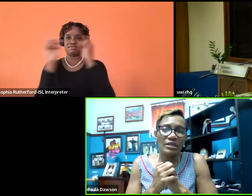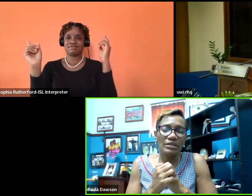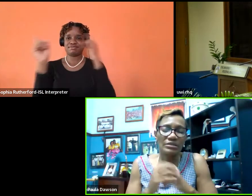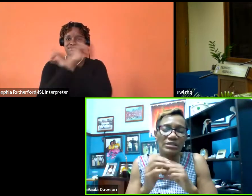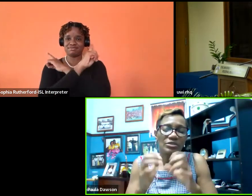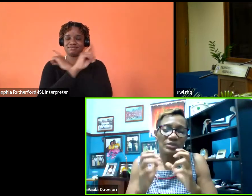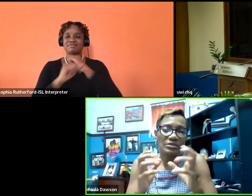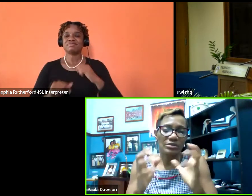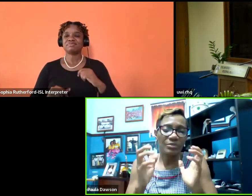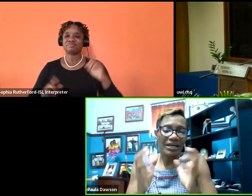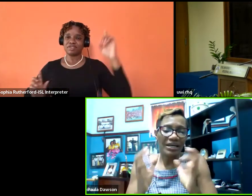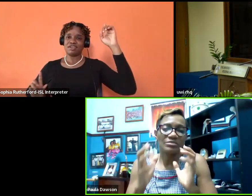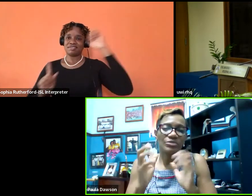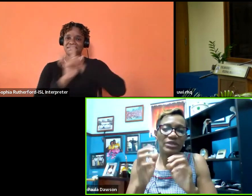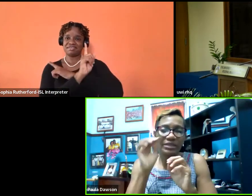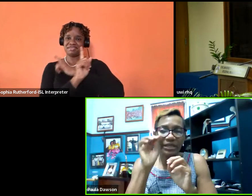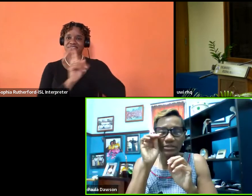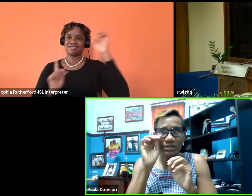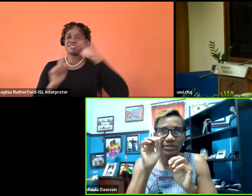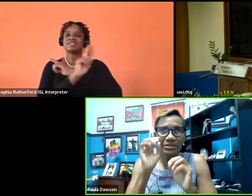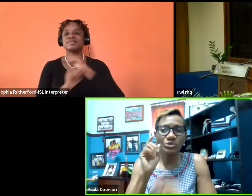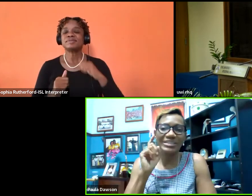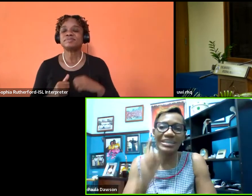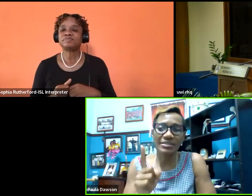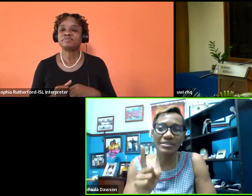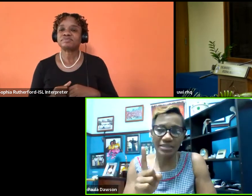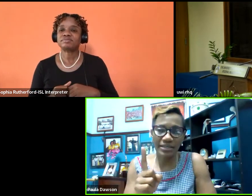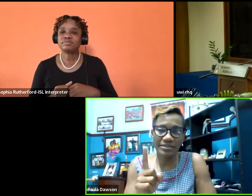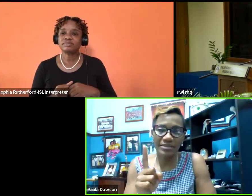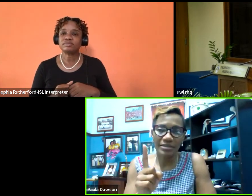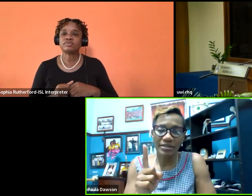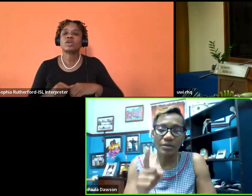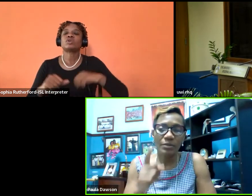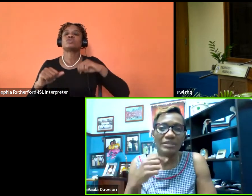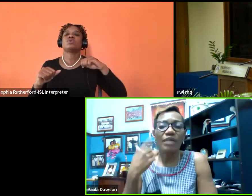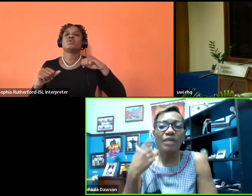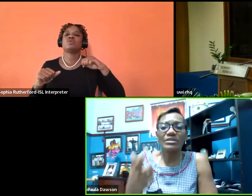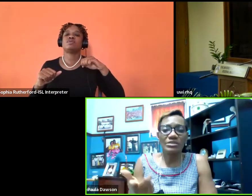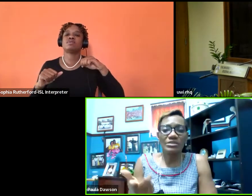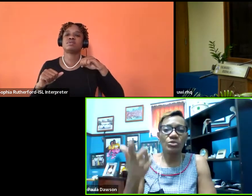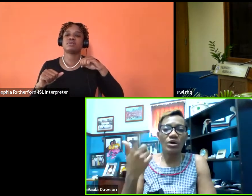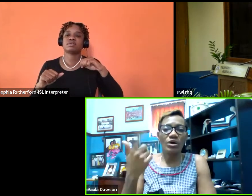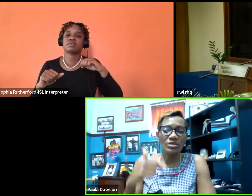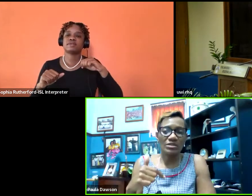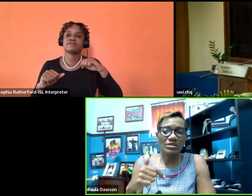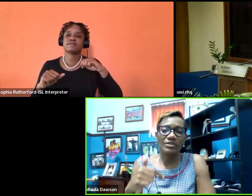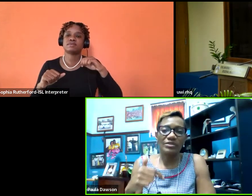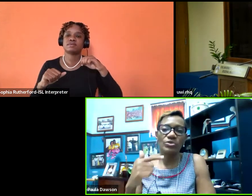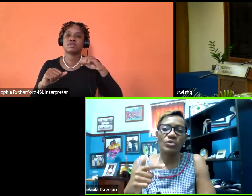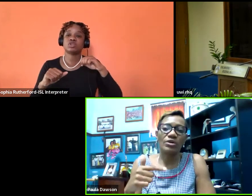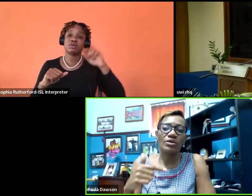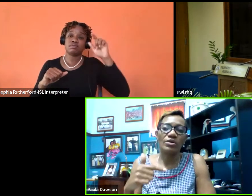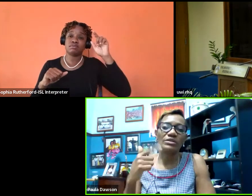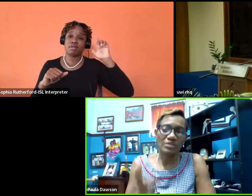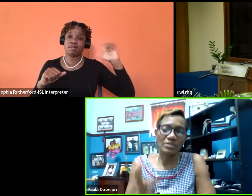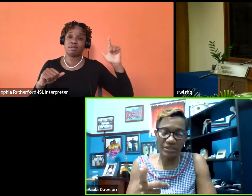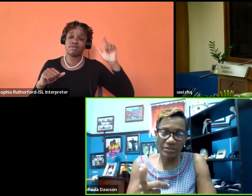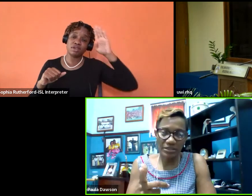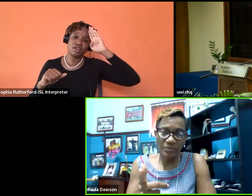brain deals with the part of the brain that deals with insight, the ability to understand